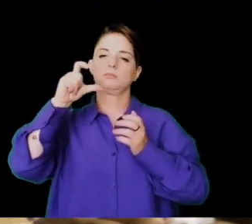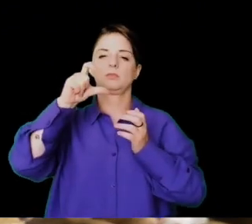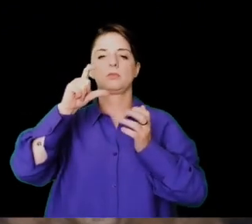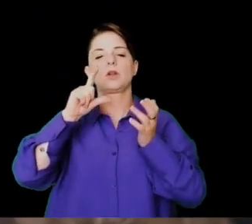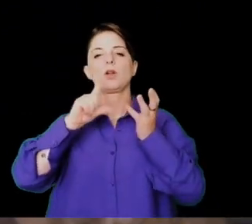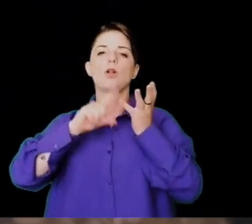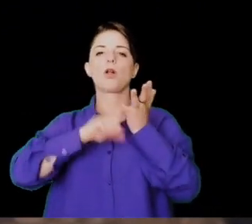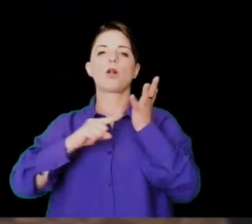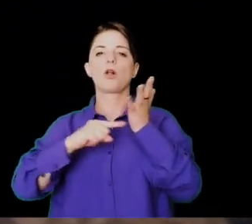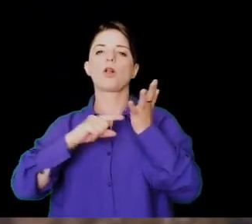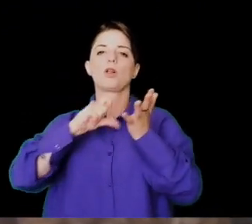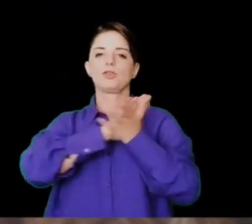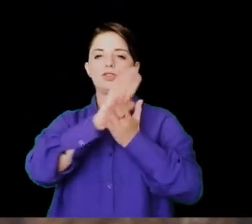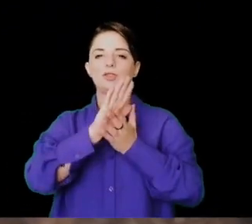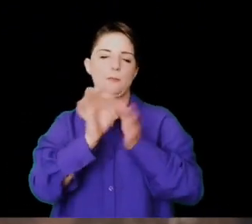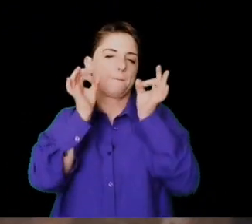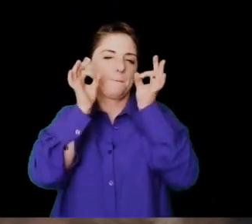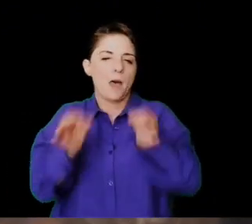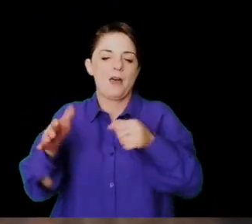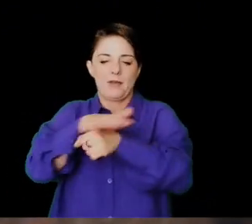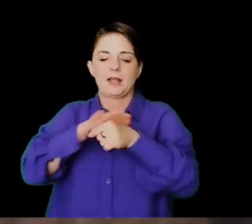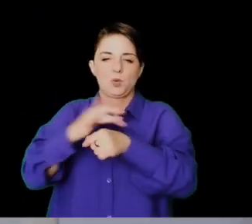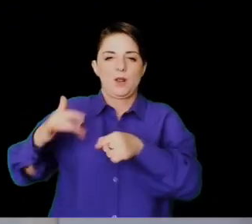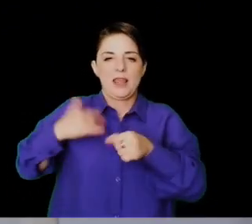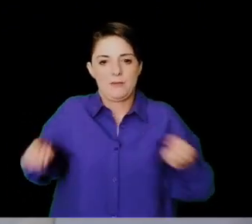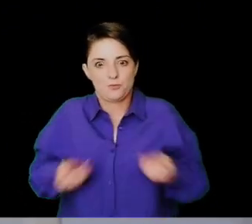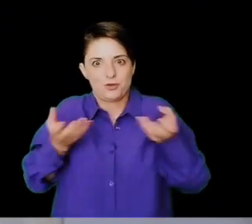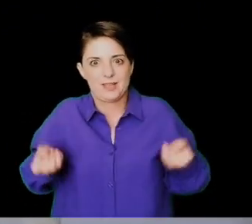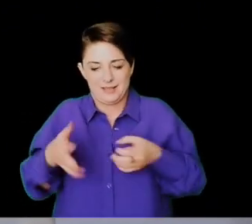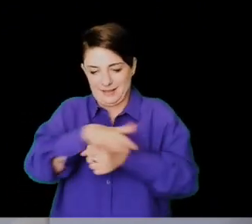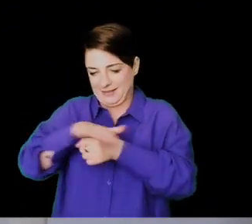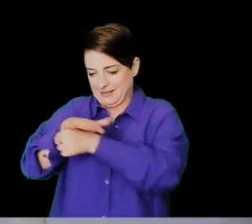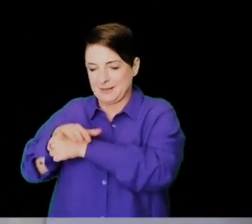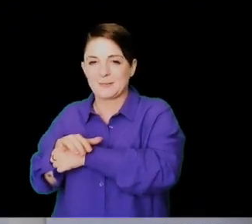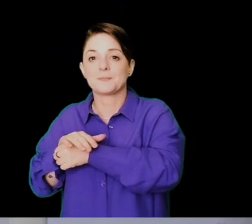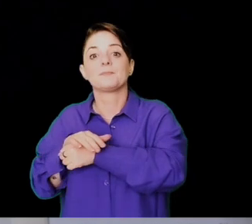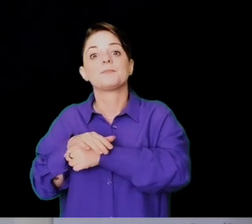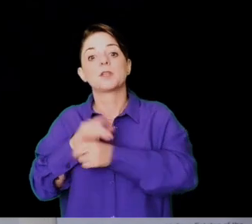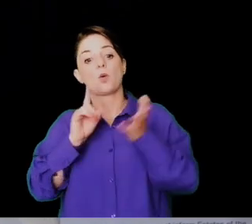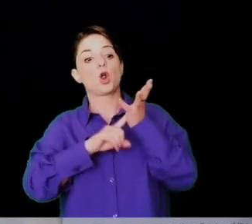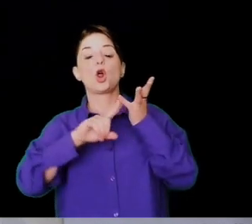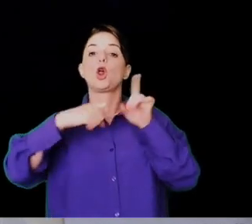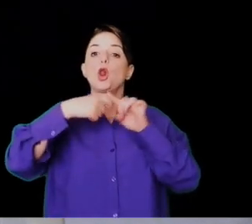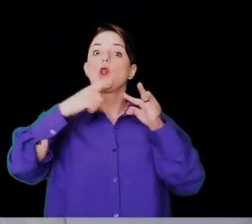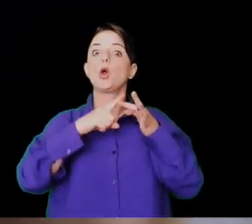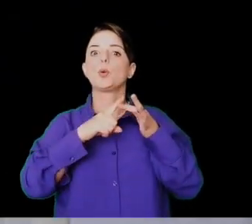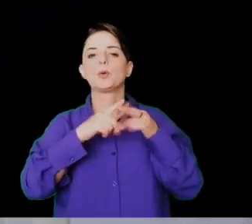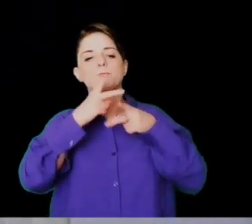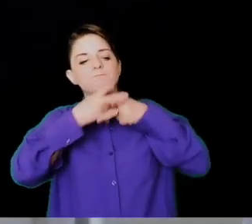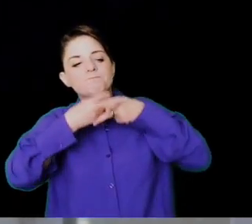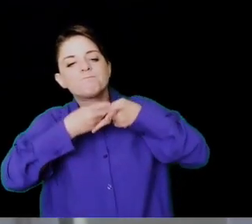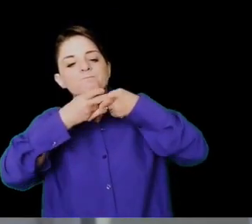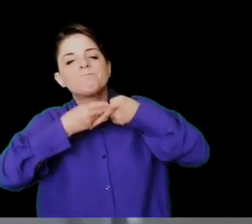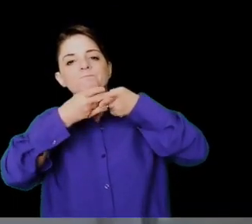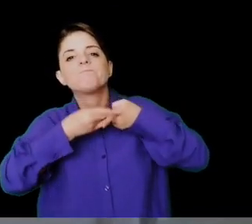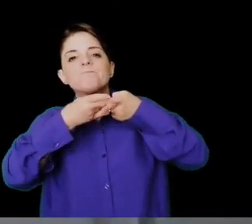culch. This will give the oysters a perfect place to live and breed. Dr. Luke Helmer is overseeing the logistics